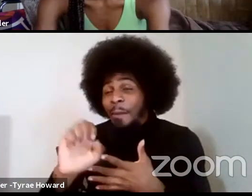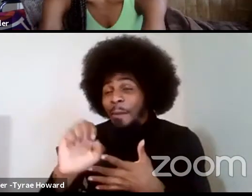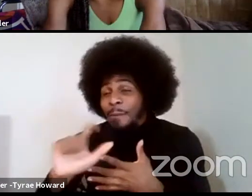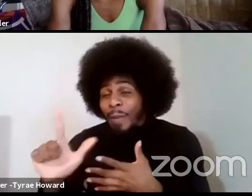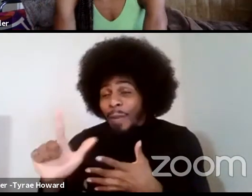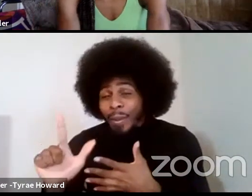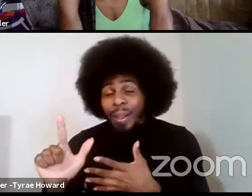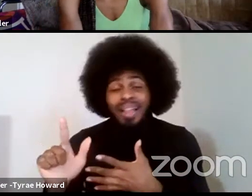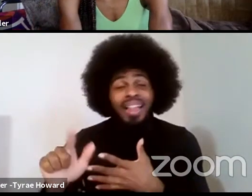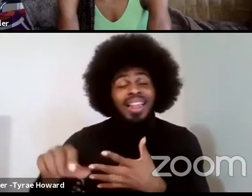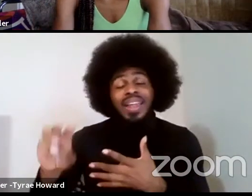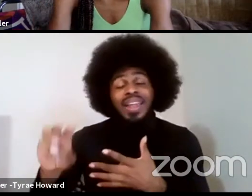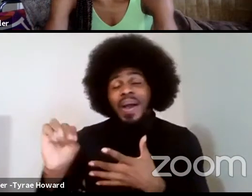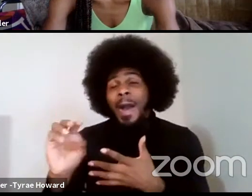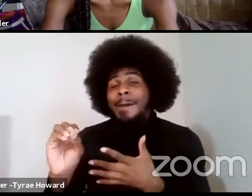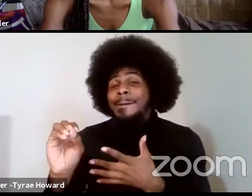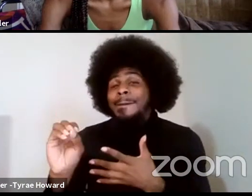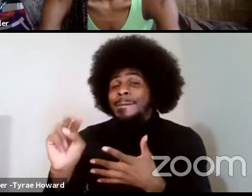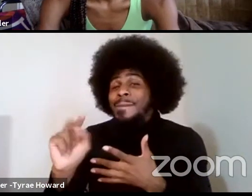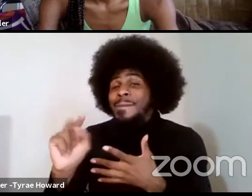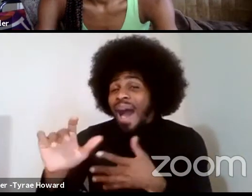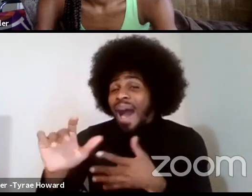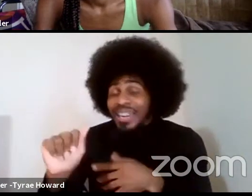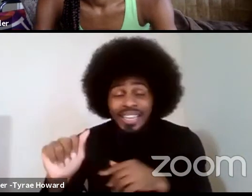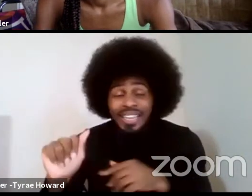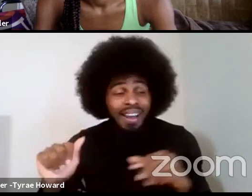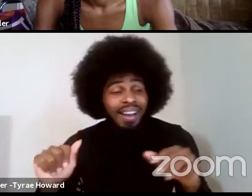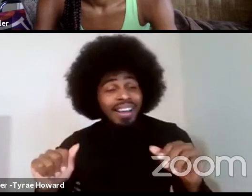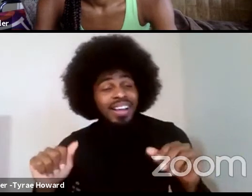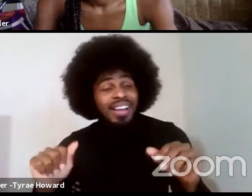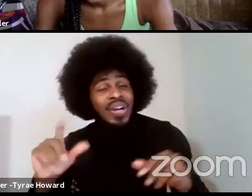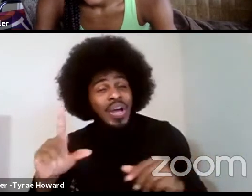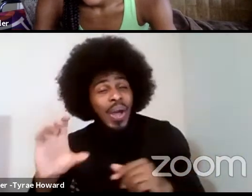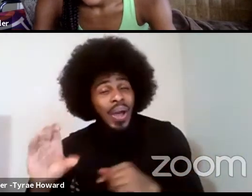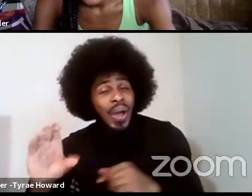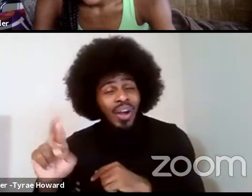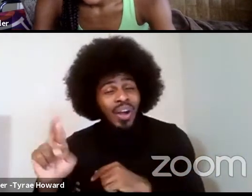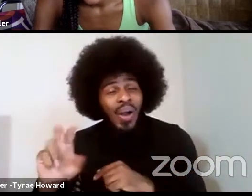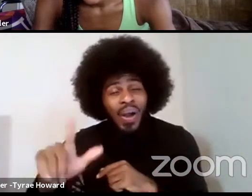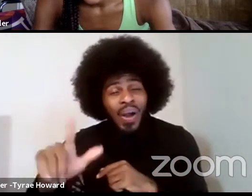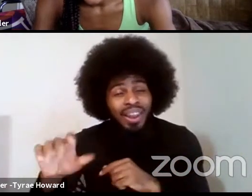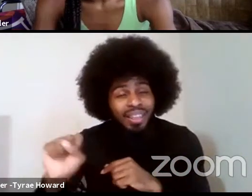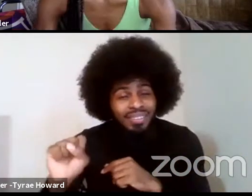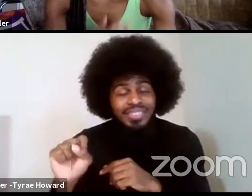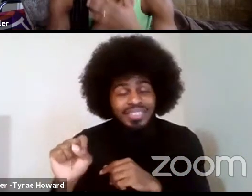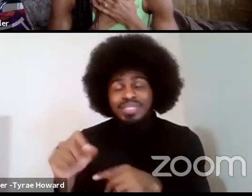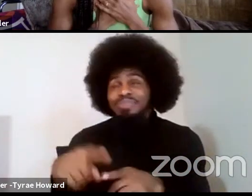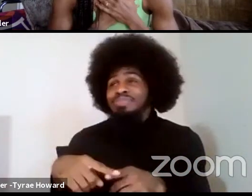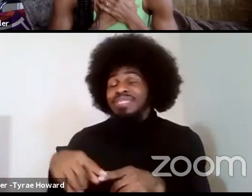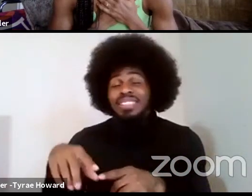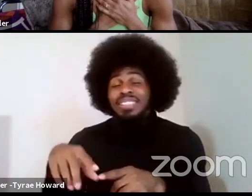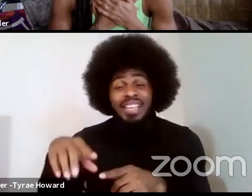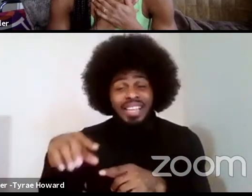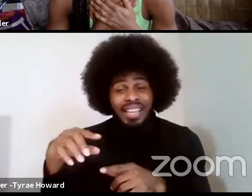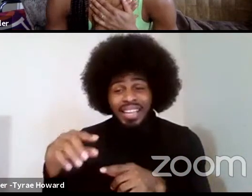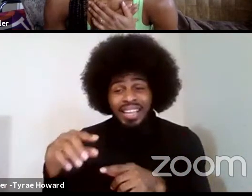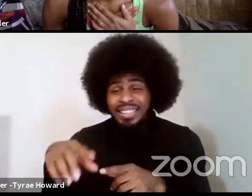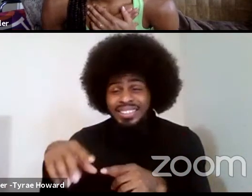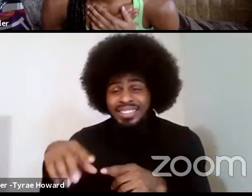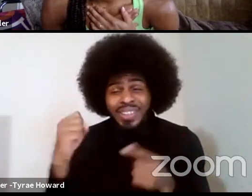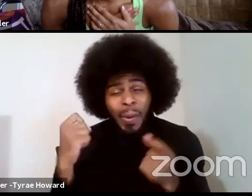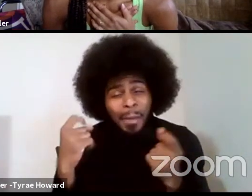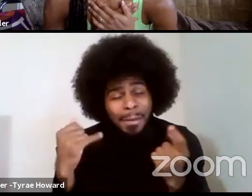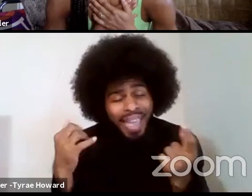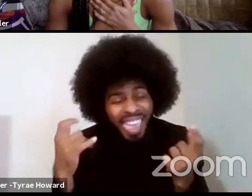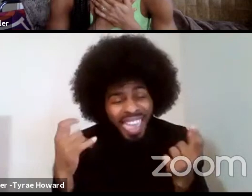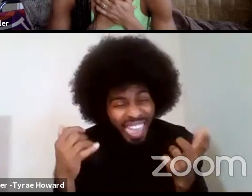here. Monica Hill, Carlos Torres, Stephanie Tooman, I told you Yotande, and